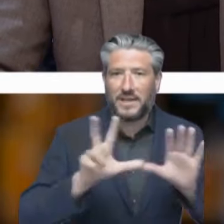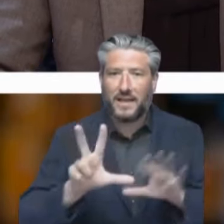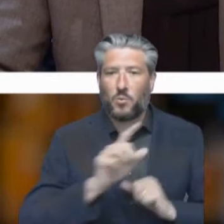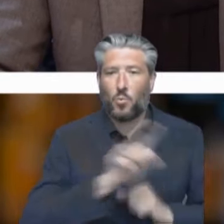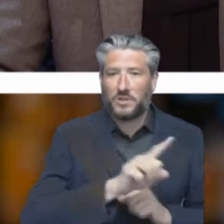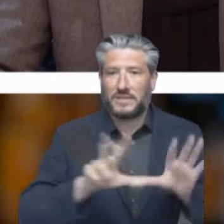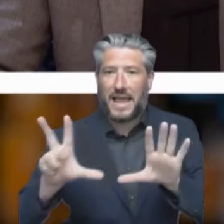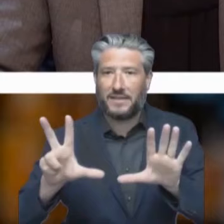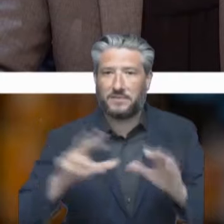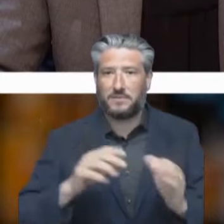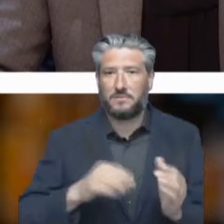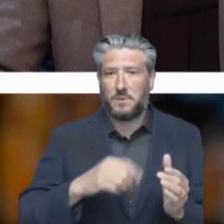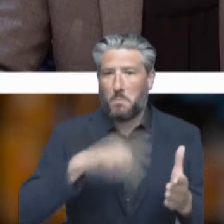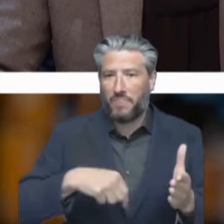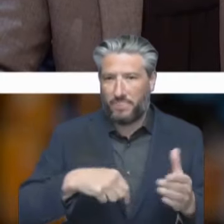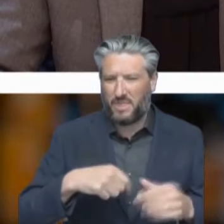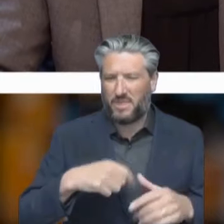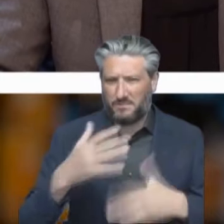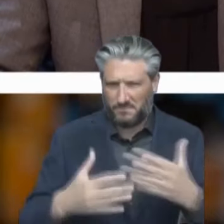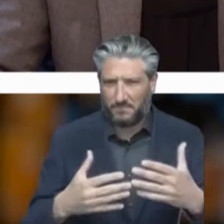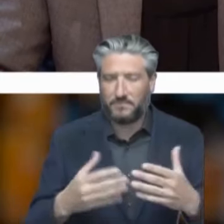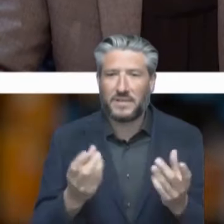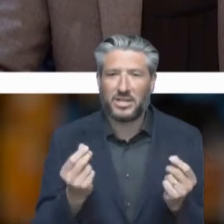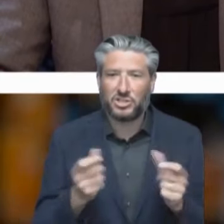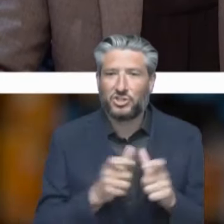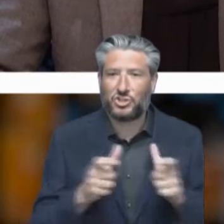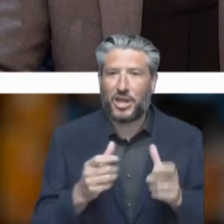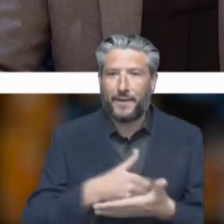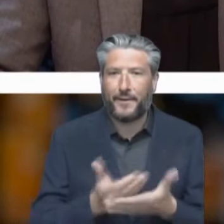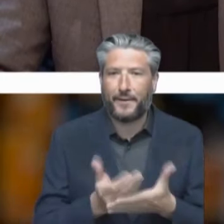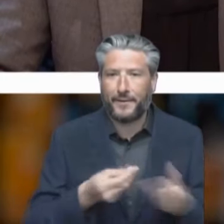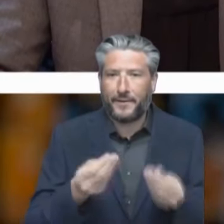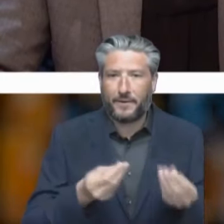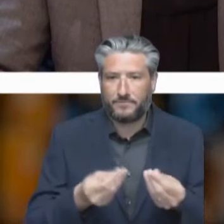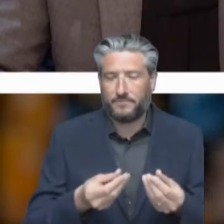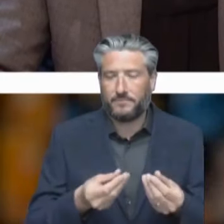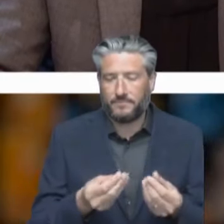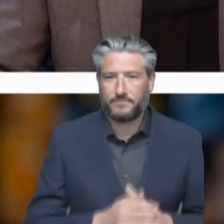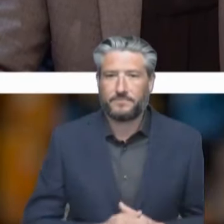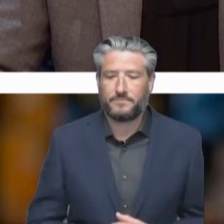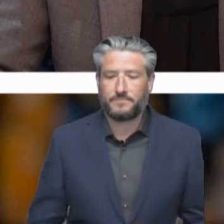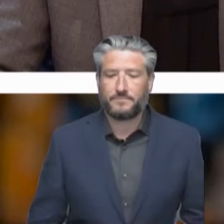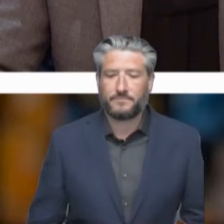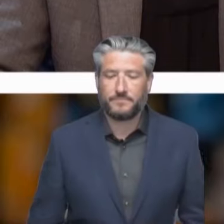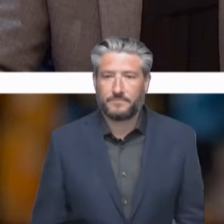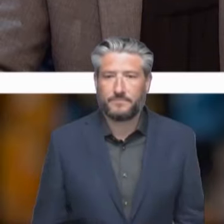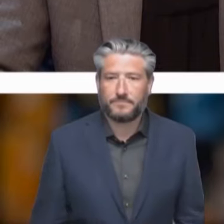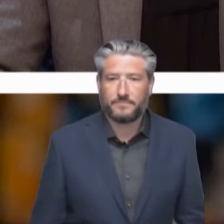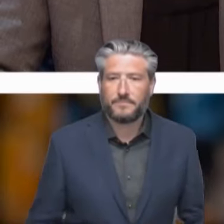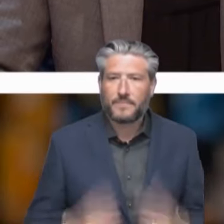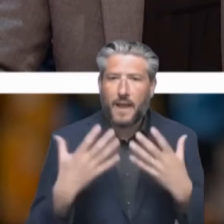share capital. This is the authorization that allows the company to implement its own annual share buyback program. The resolution